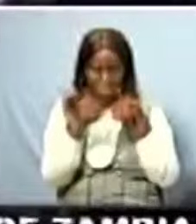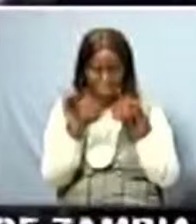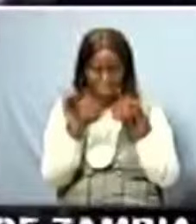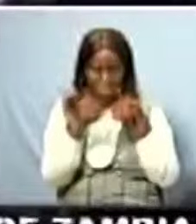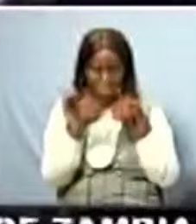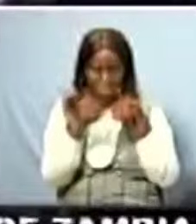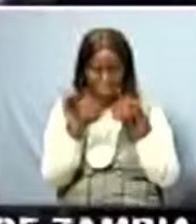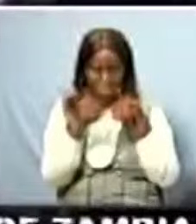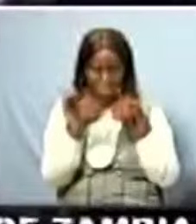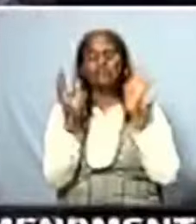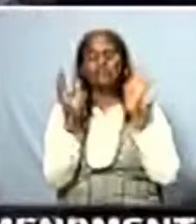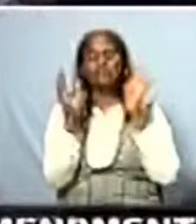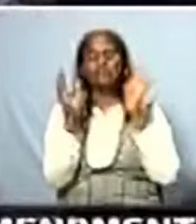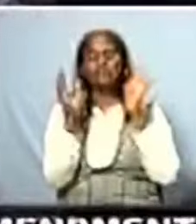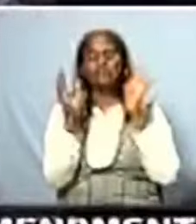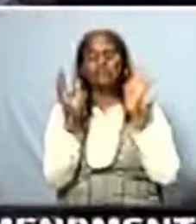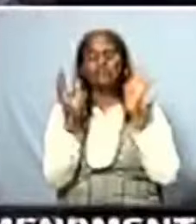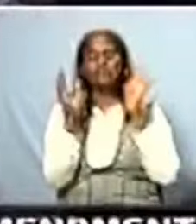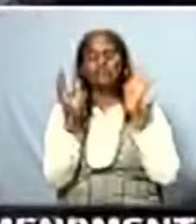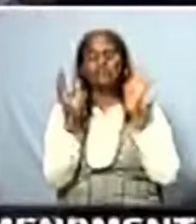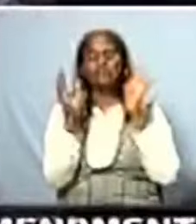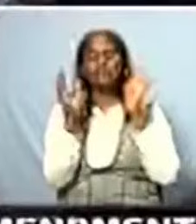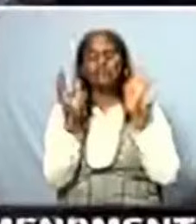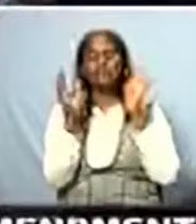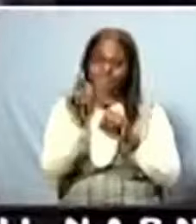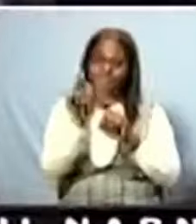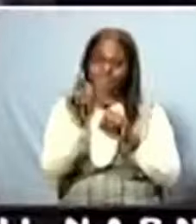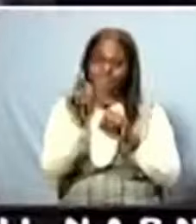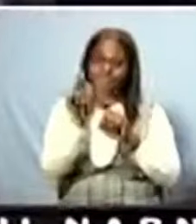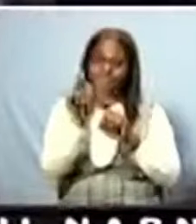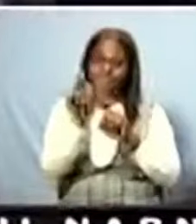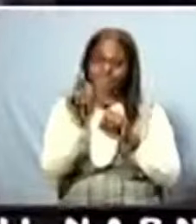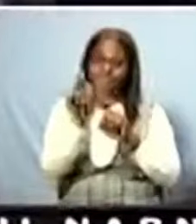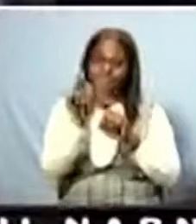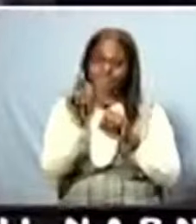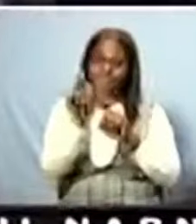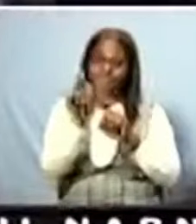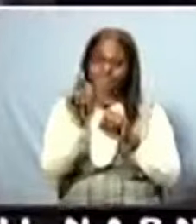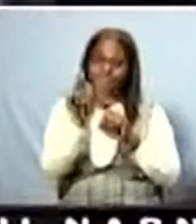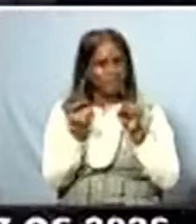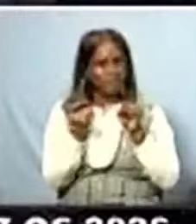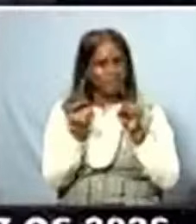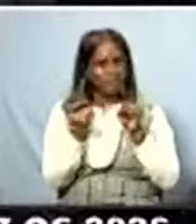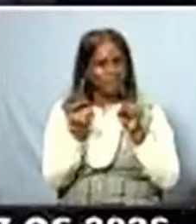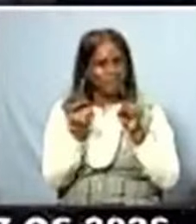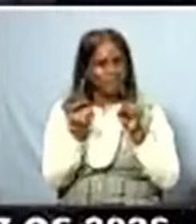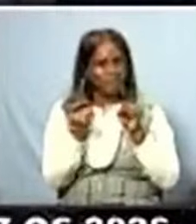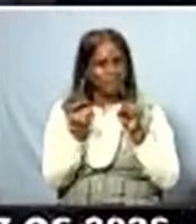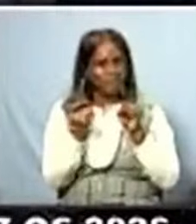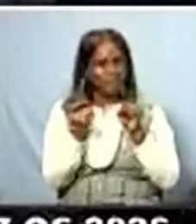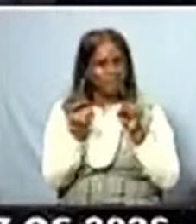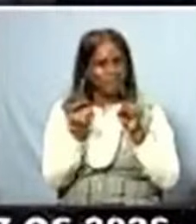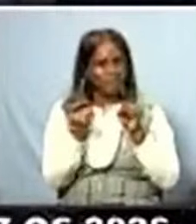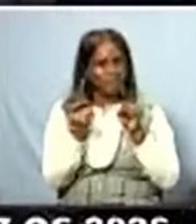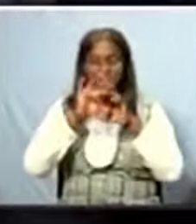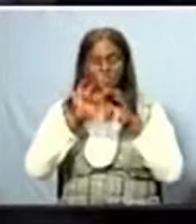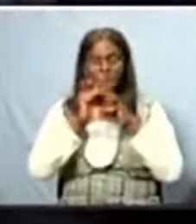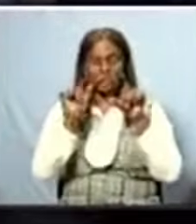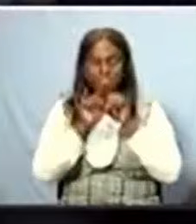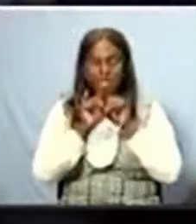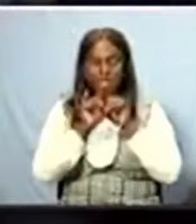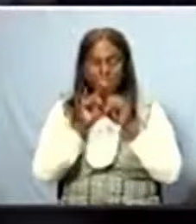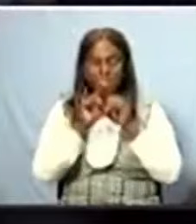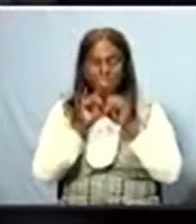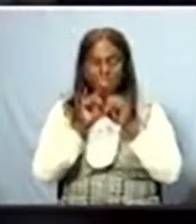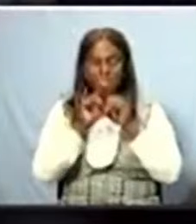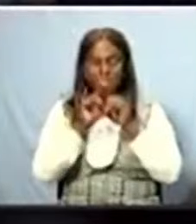example or one way of achieving this could be to use the presidential vote and set the